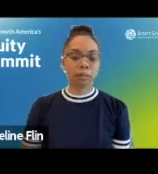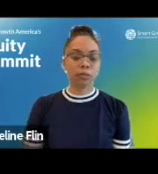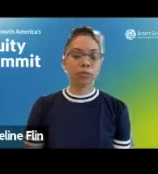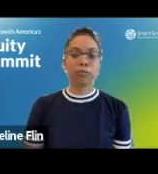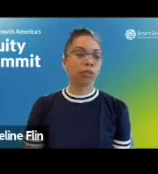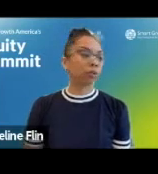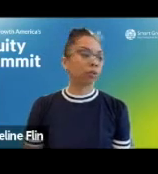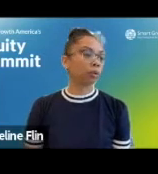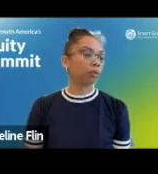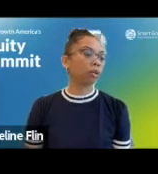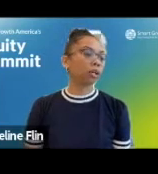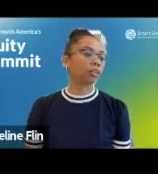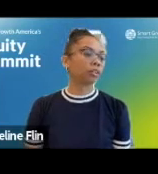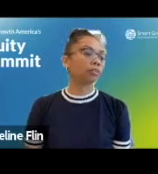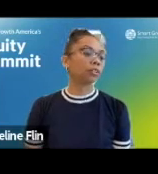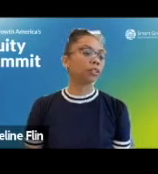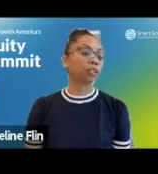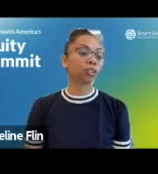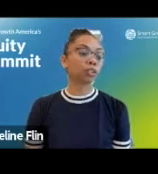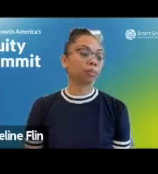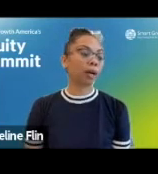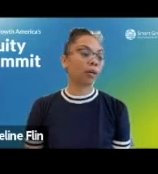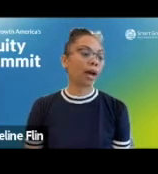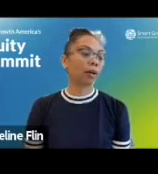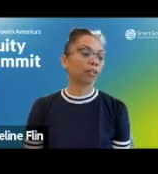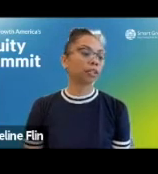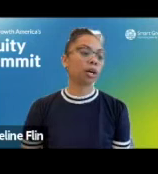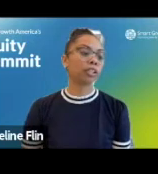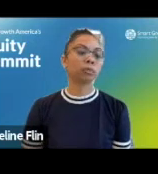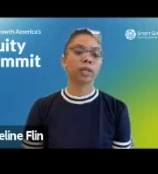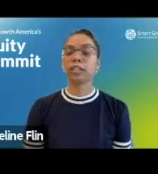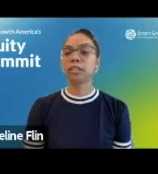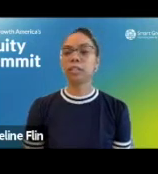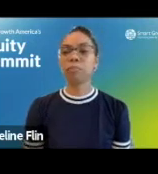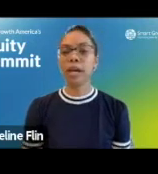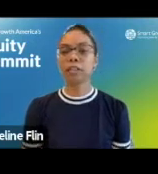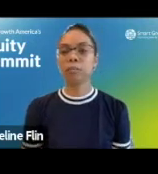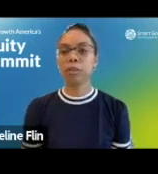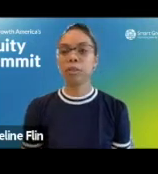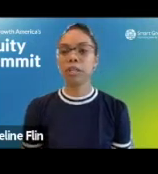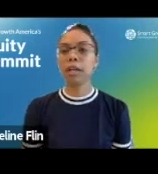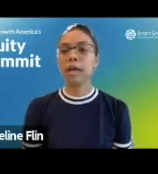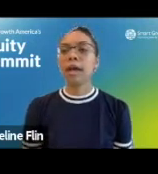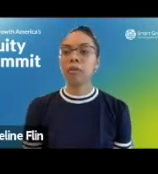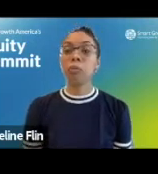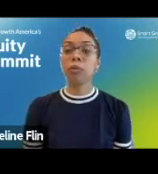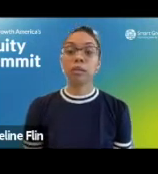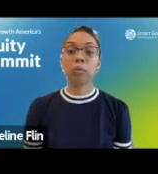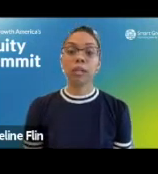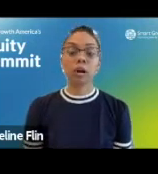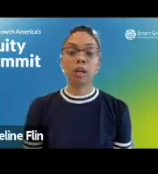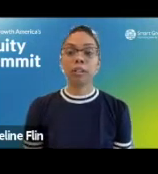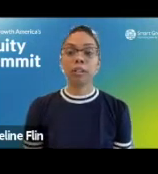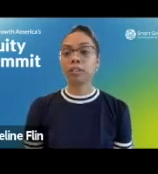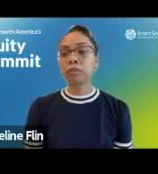a beautiful view, there were a ton of concerns about how this project would actually impact community. And we